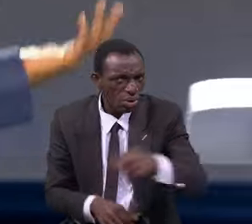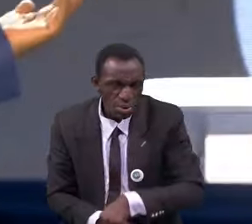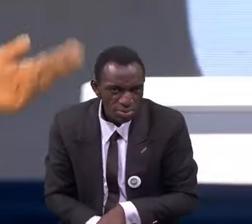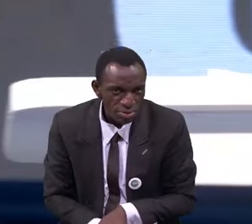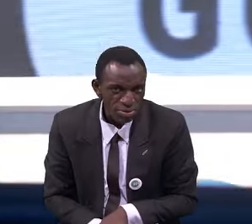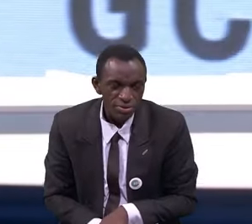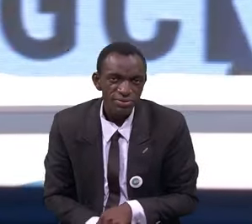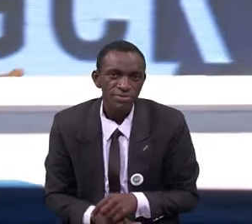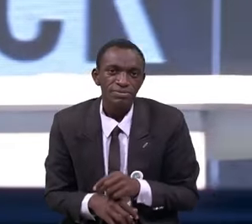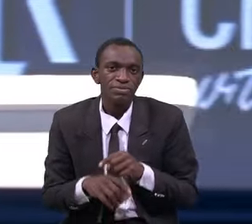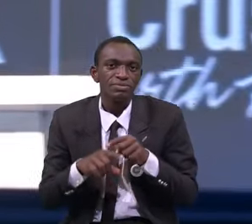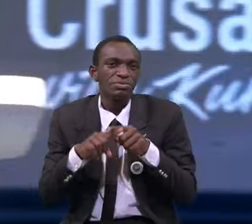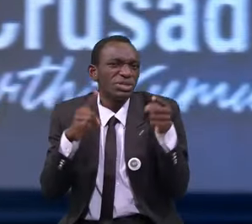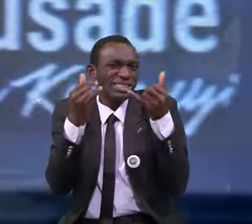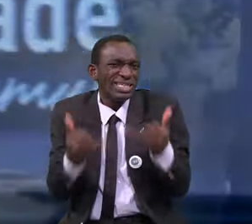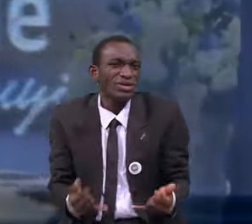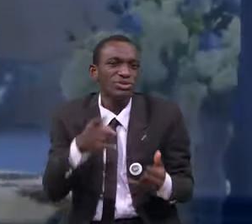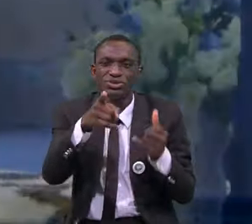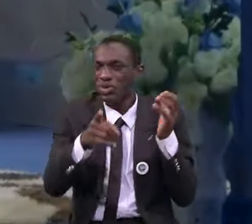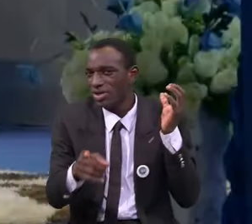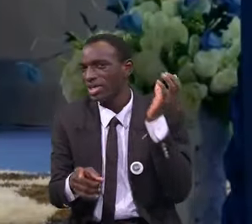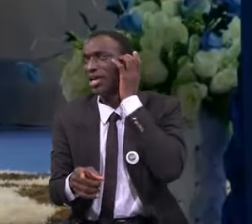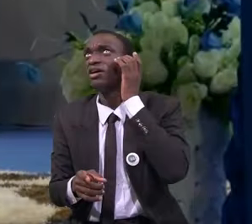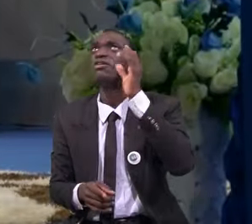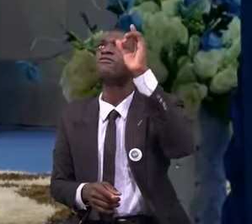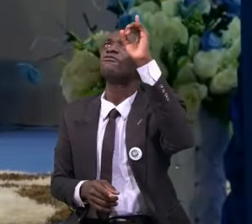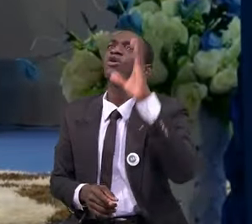And now you hear the commandment of the Lord.